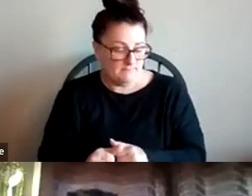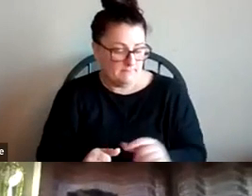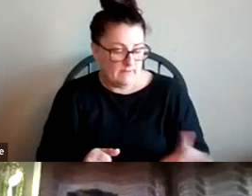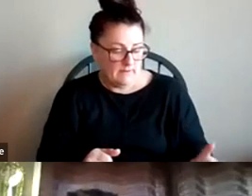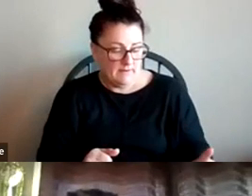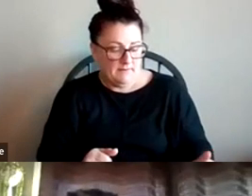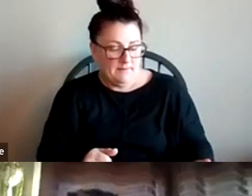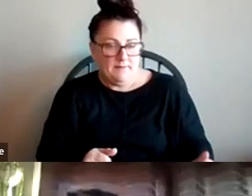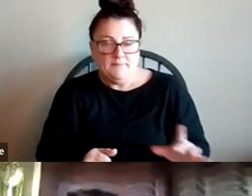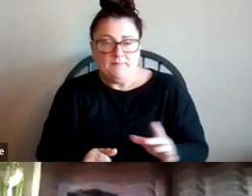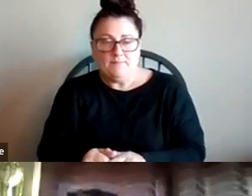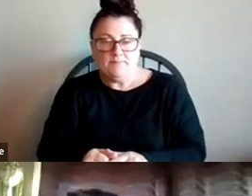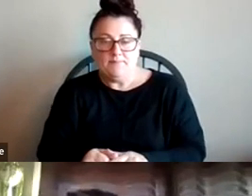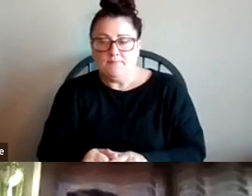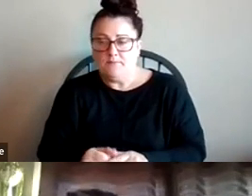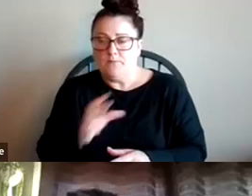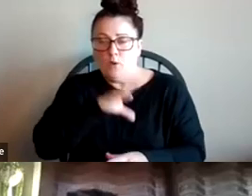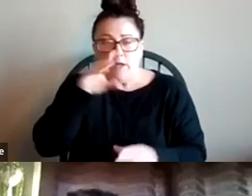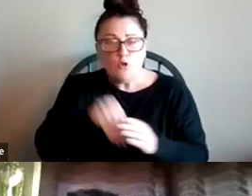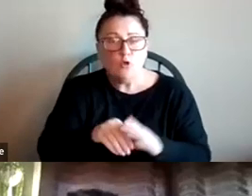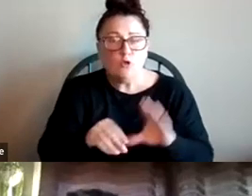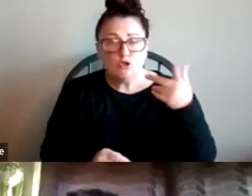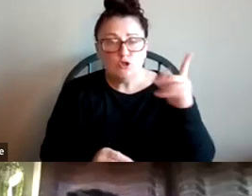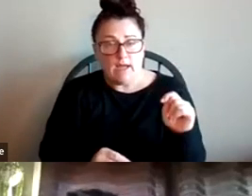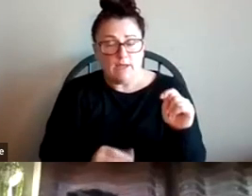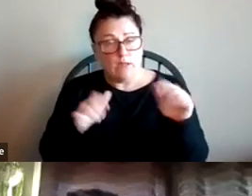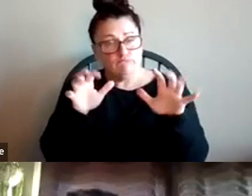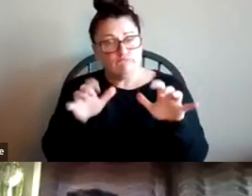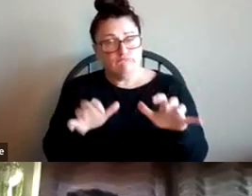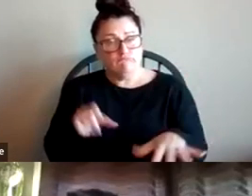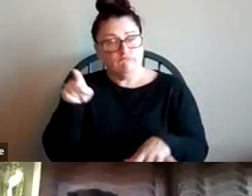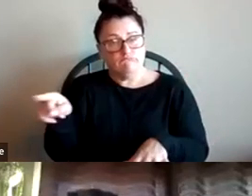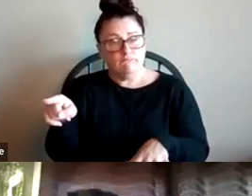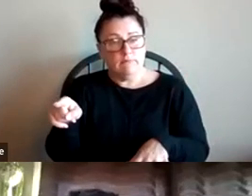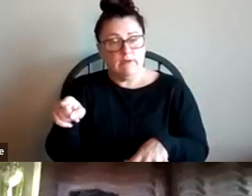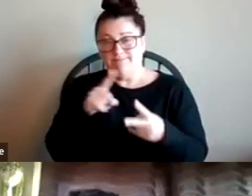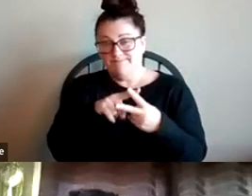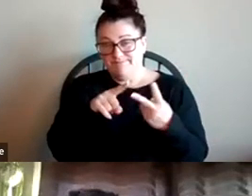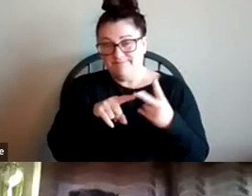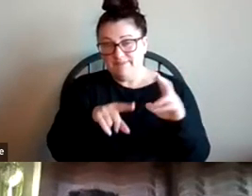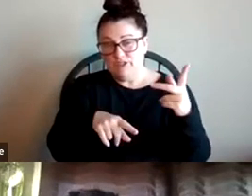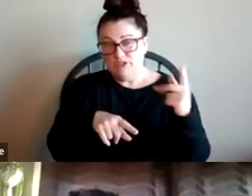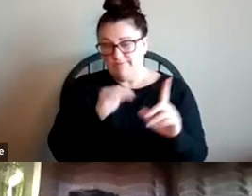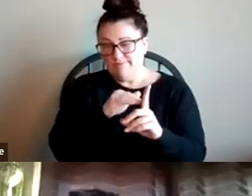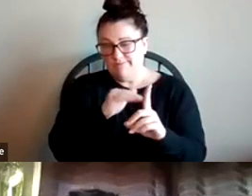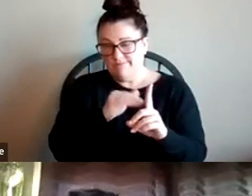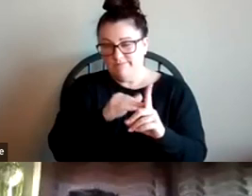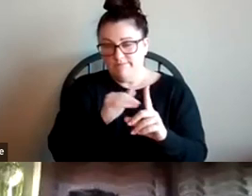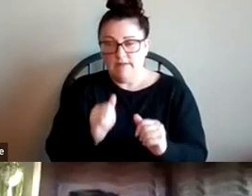superintendentsearch@bostonpublicschools.org or include them in the chat. Now, 2 notes about the chat before we move